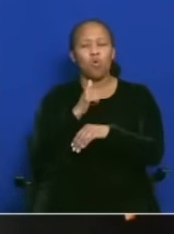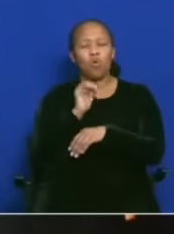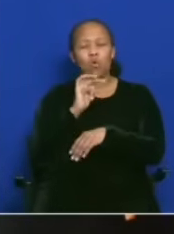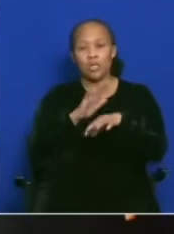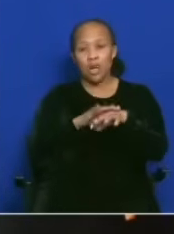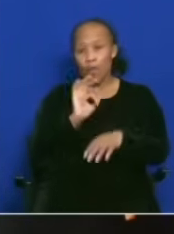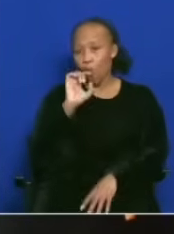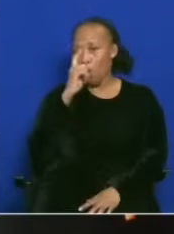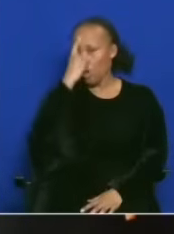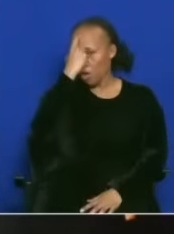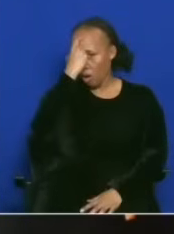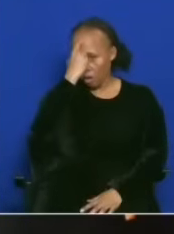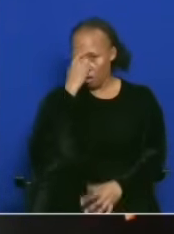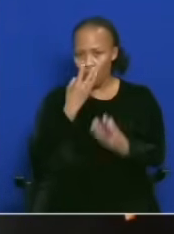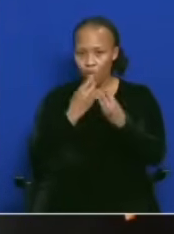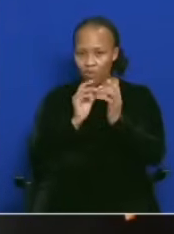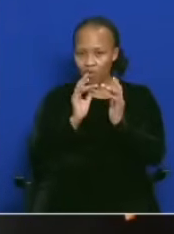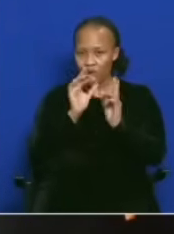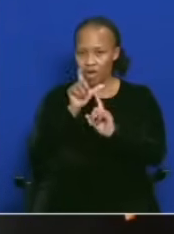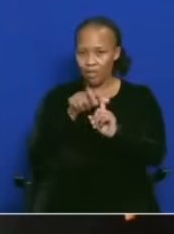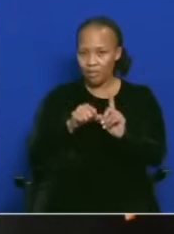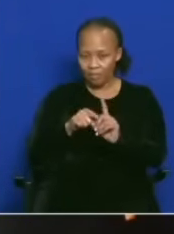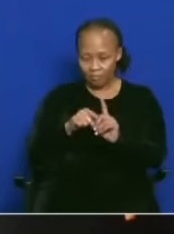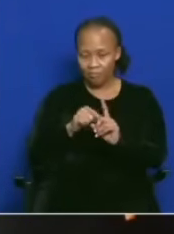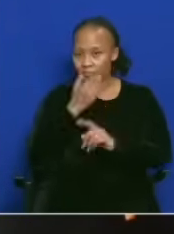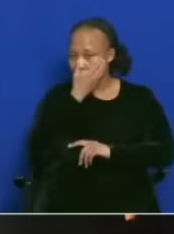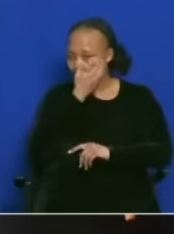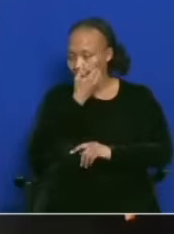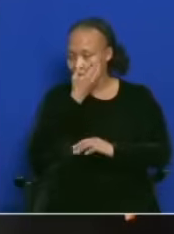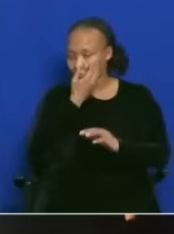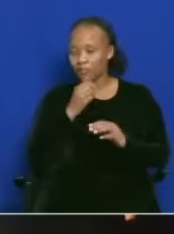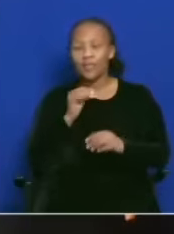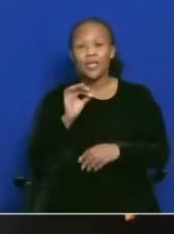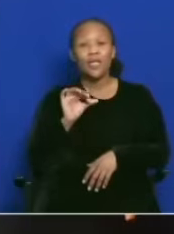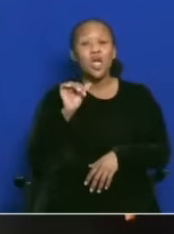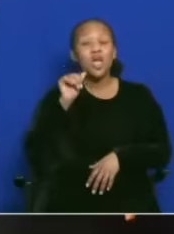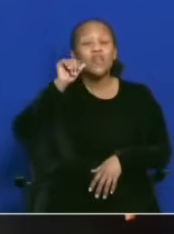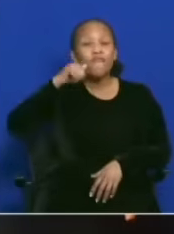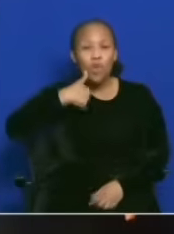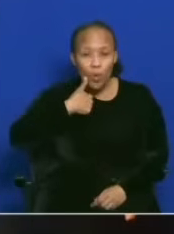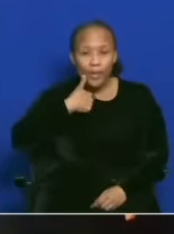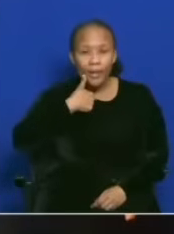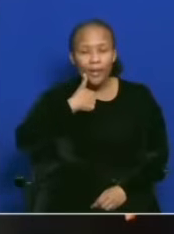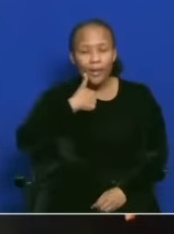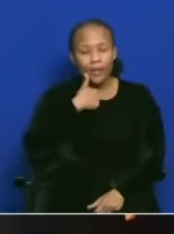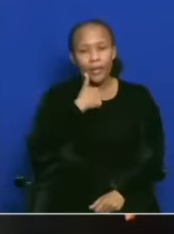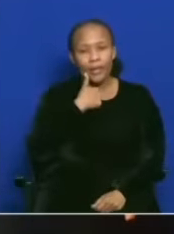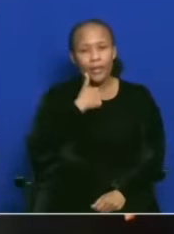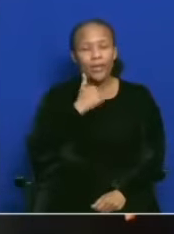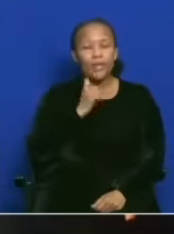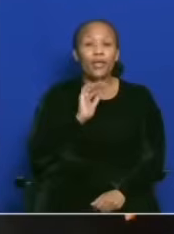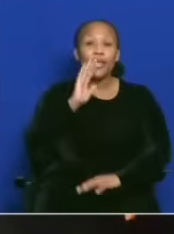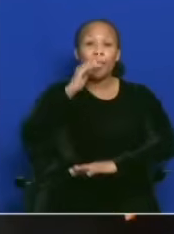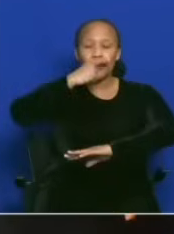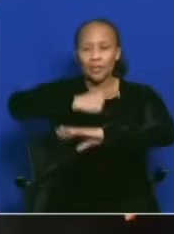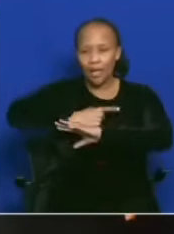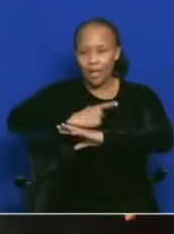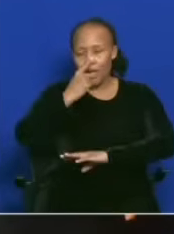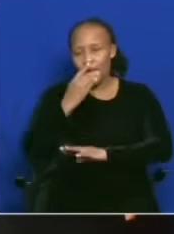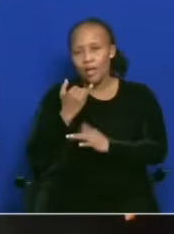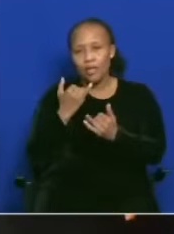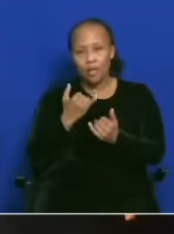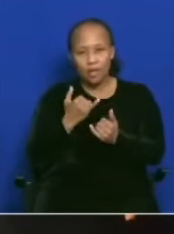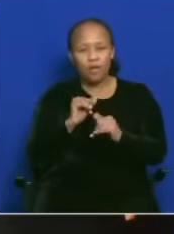And then on the next day, let me finish this. He then responds, Mr. Valley, yes,